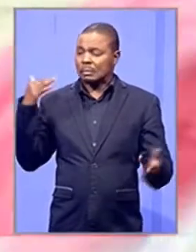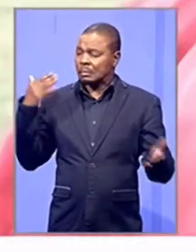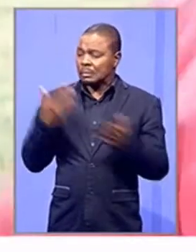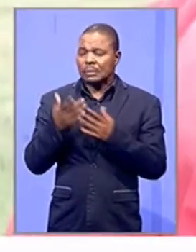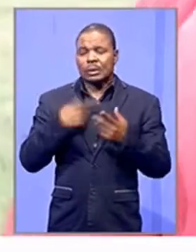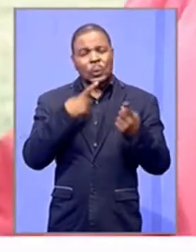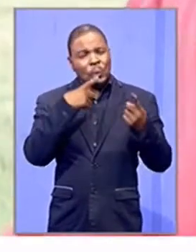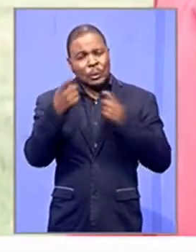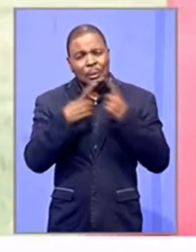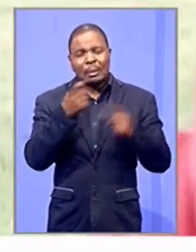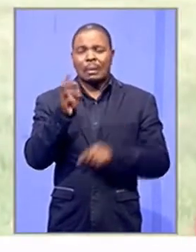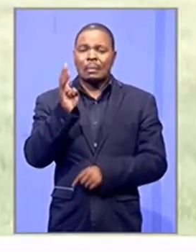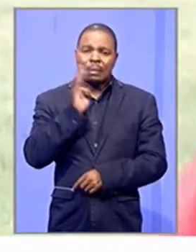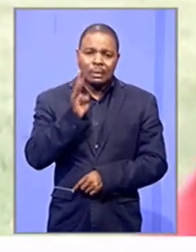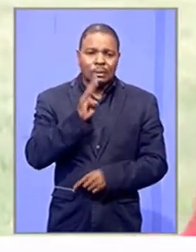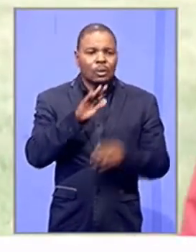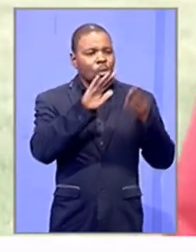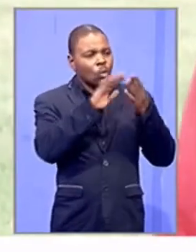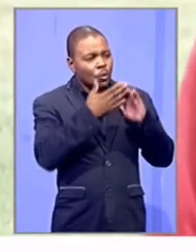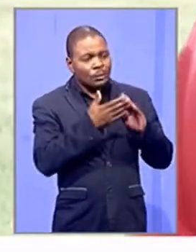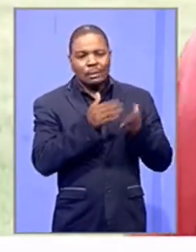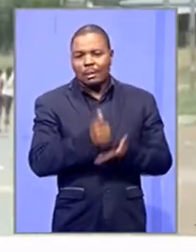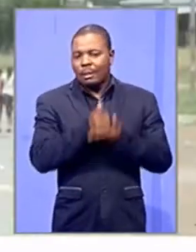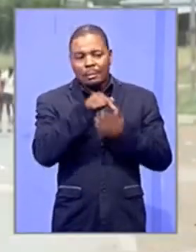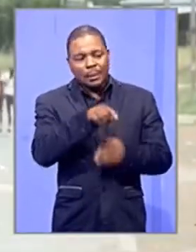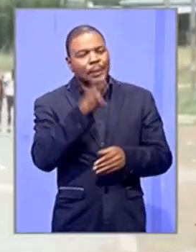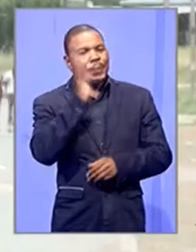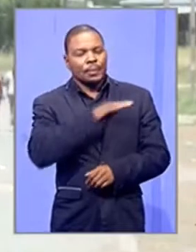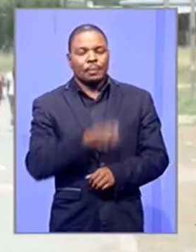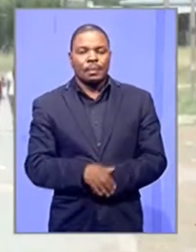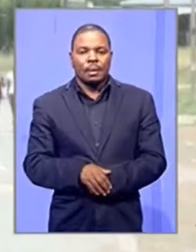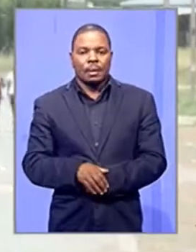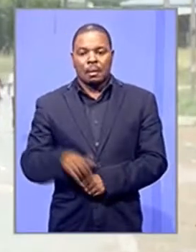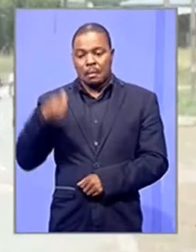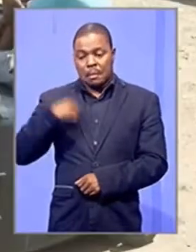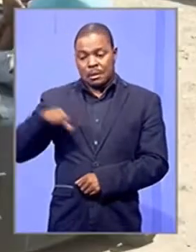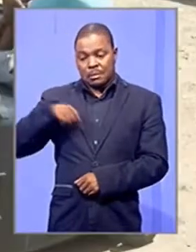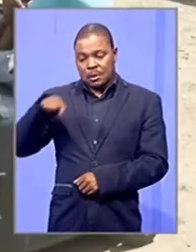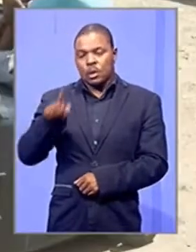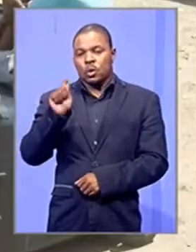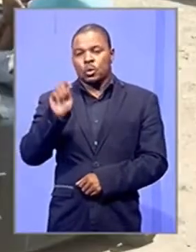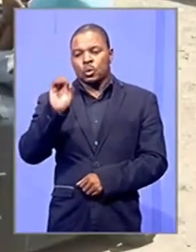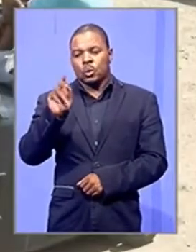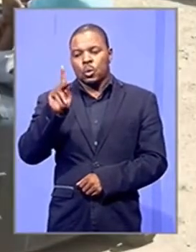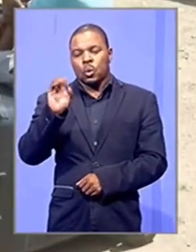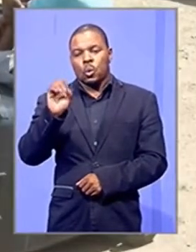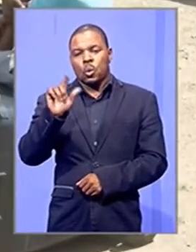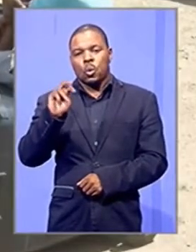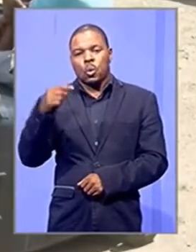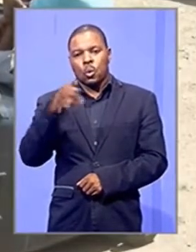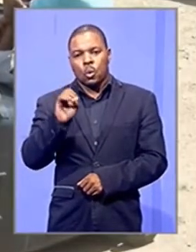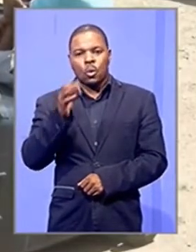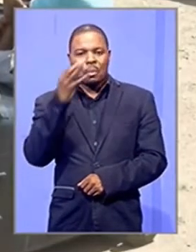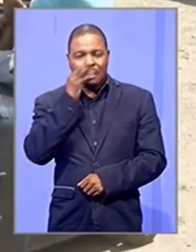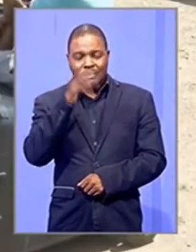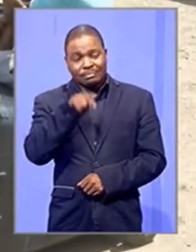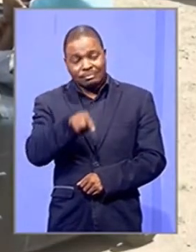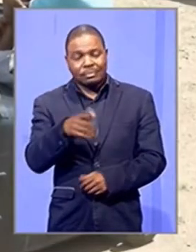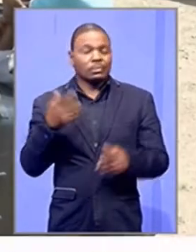metsi mona go tšhaba se gone go thusega. Ba mmasepala wa tokologo ba re e šetše e le nako e telele go